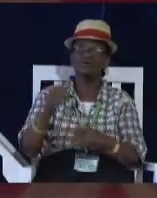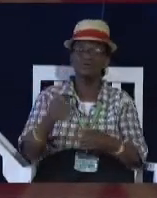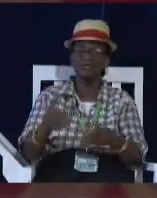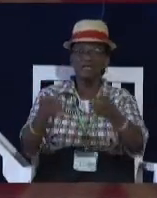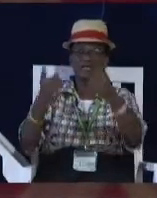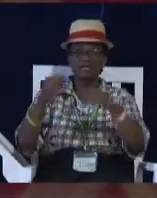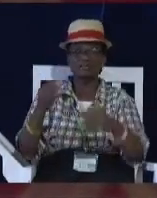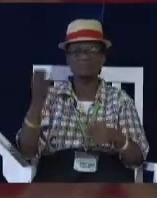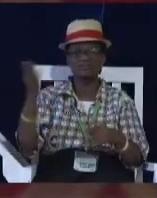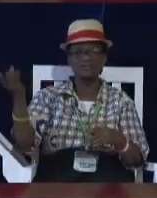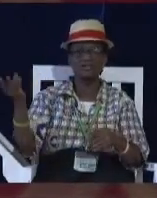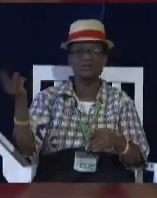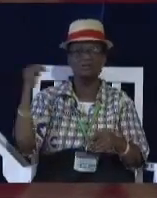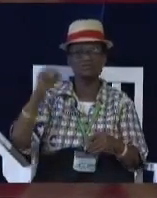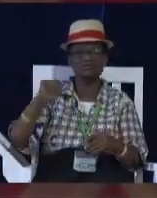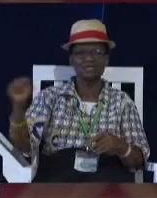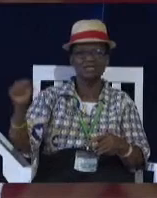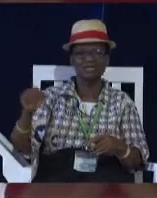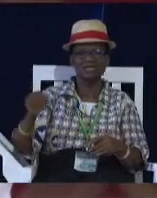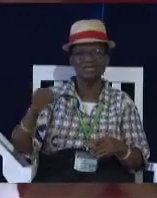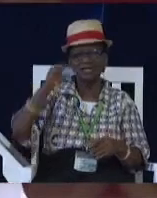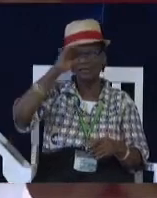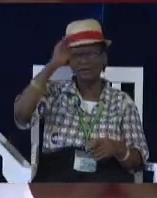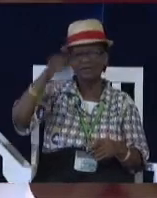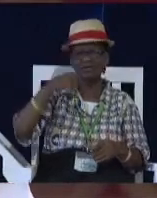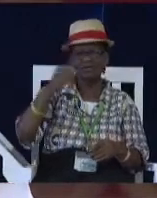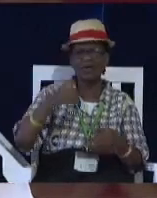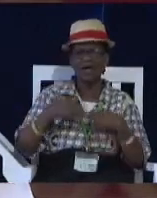kidney because the second had been removed,